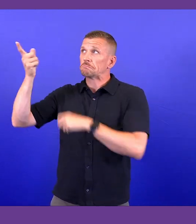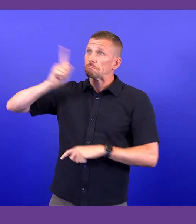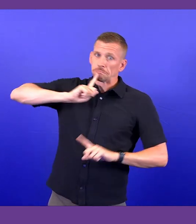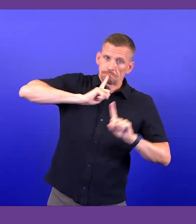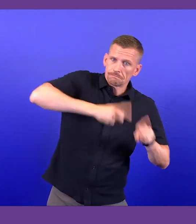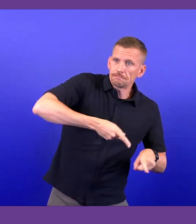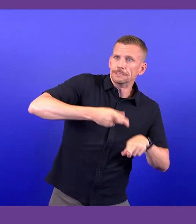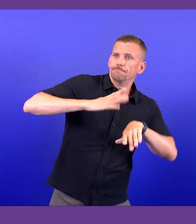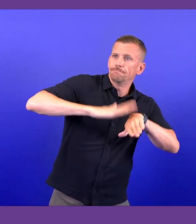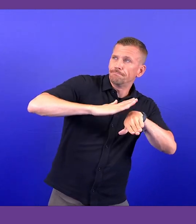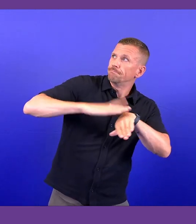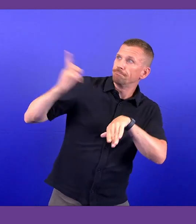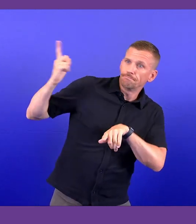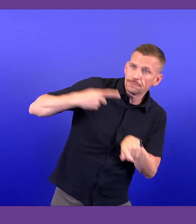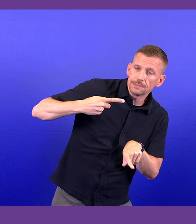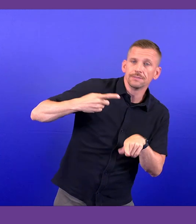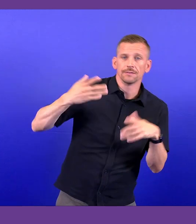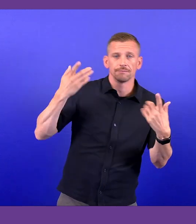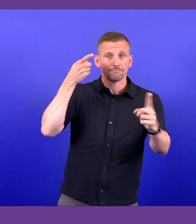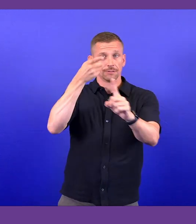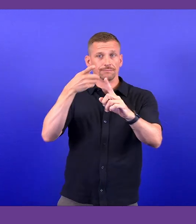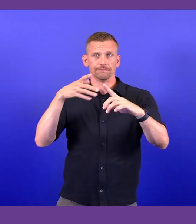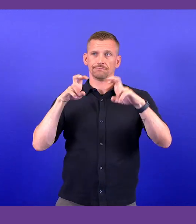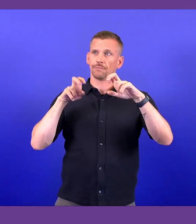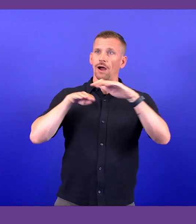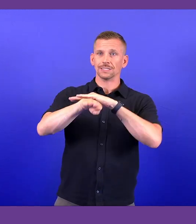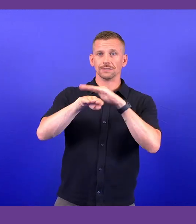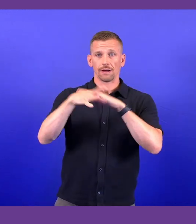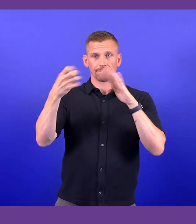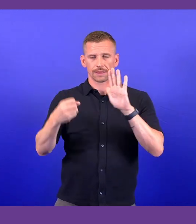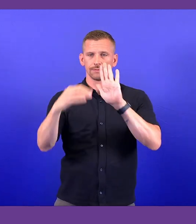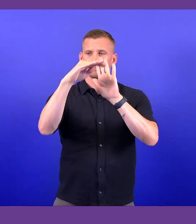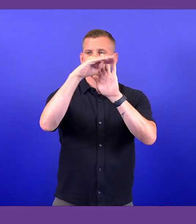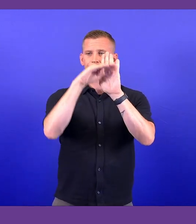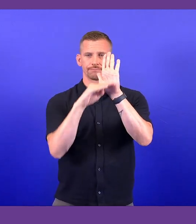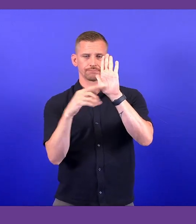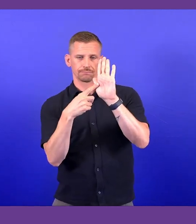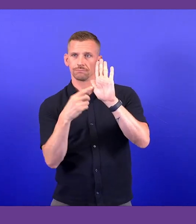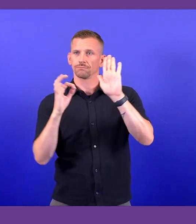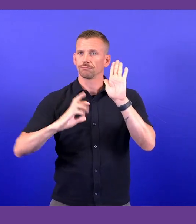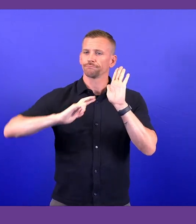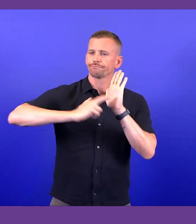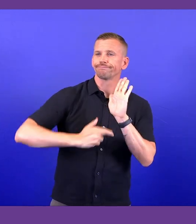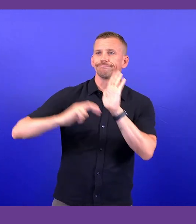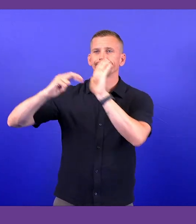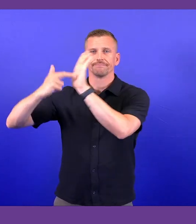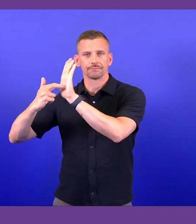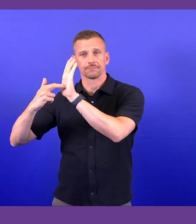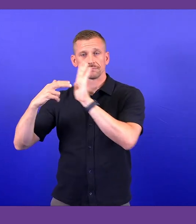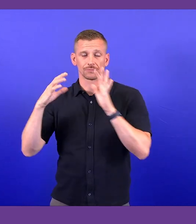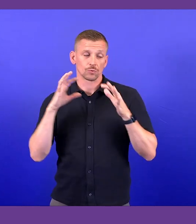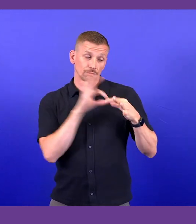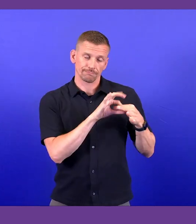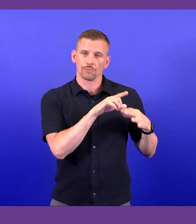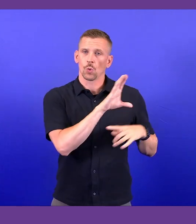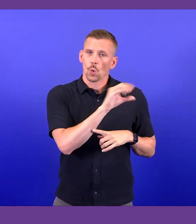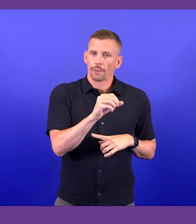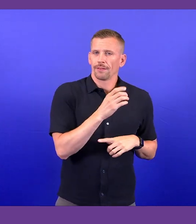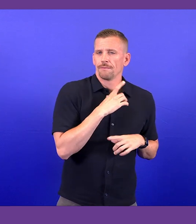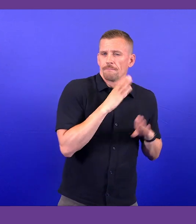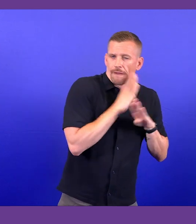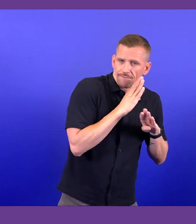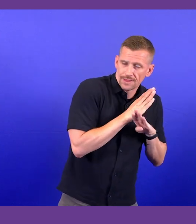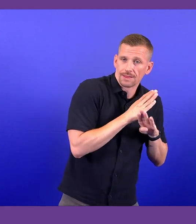drafts accessibility requirements in the contract, which the operator will have to follow, or